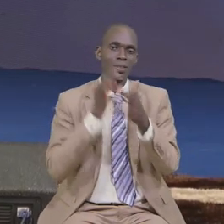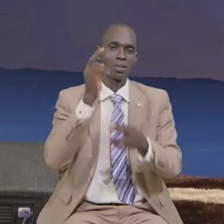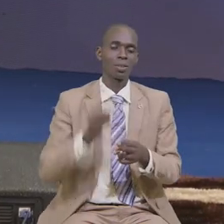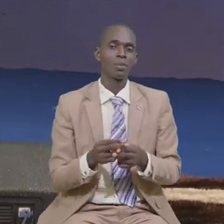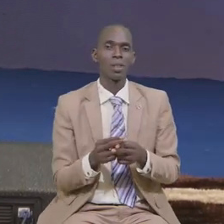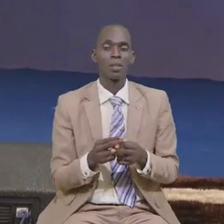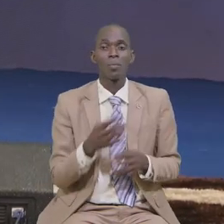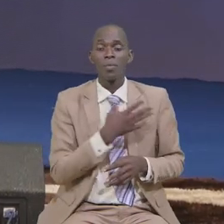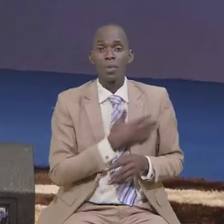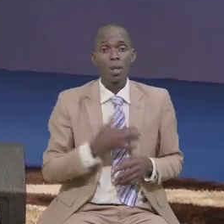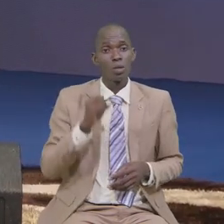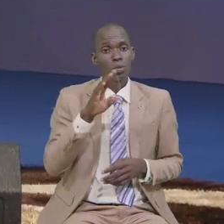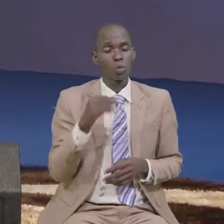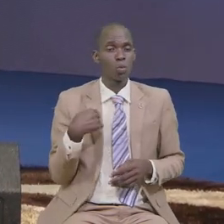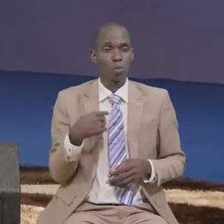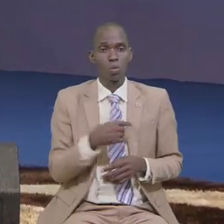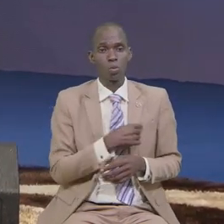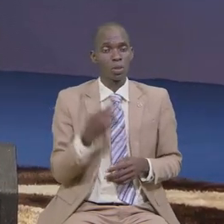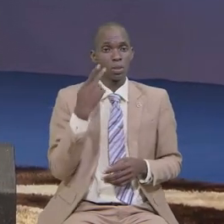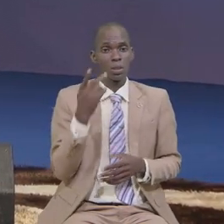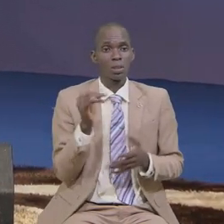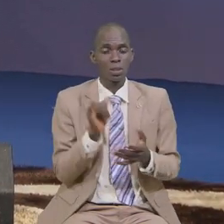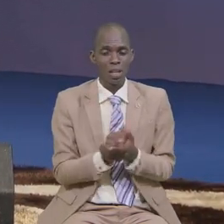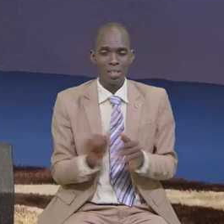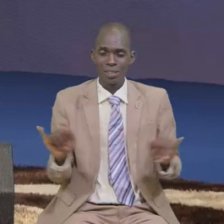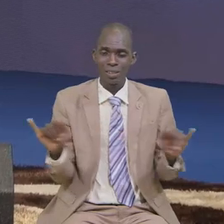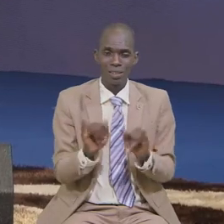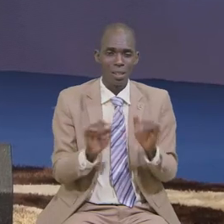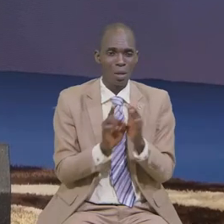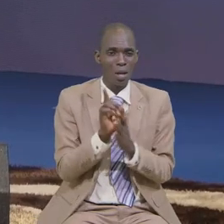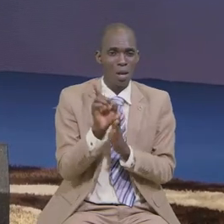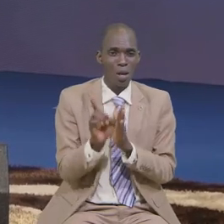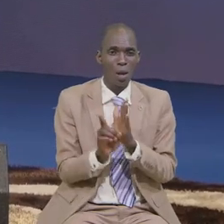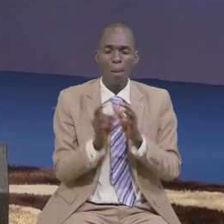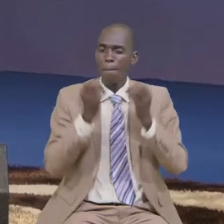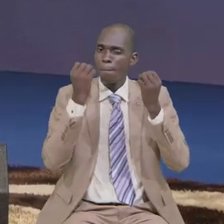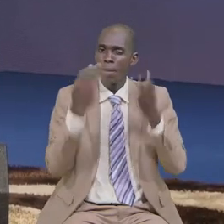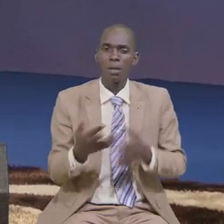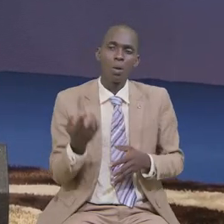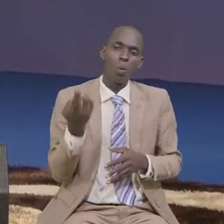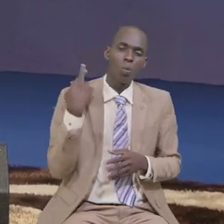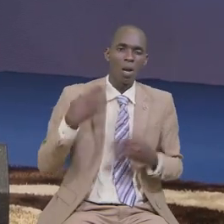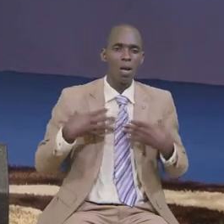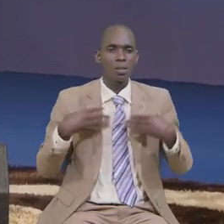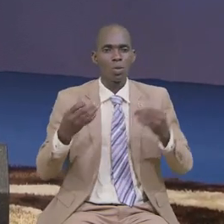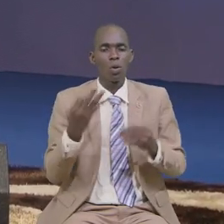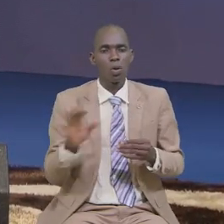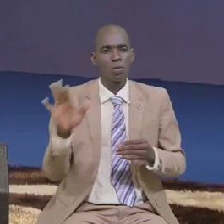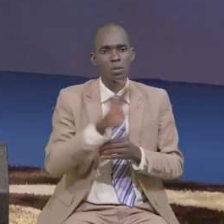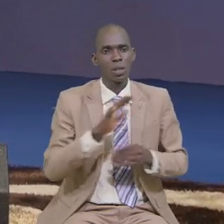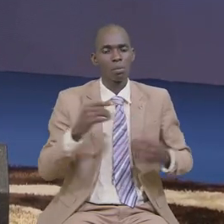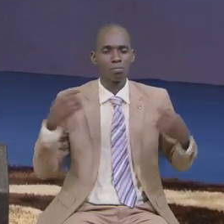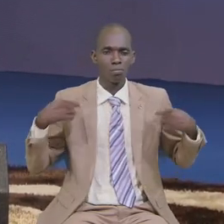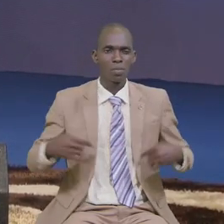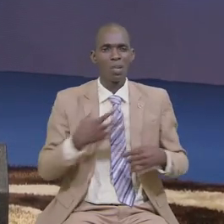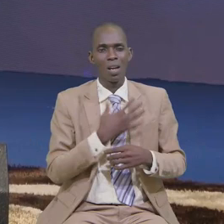And so we're told that same hour, many were cured of their infirmities and their plagues.